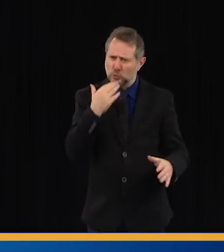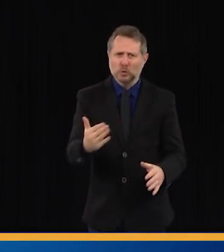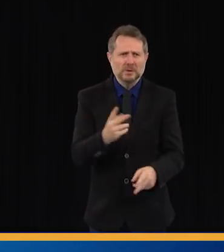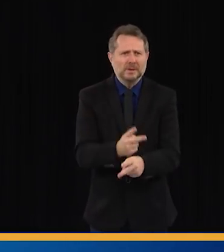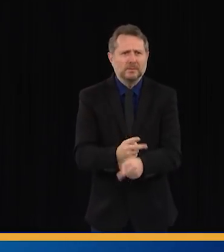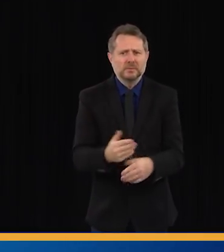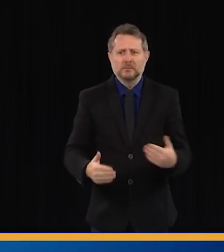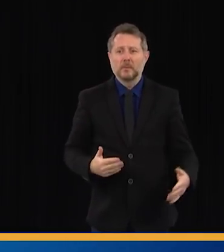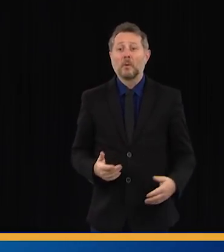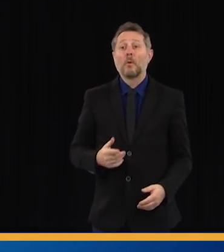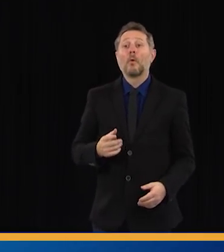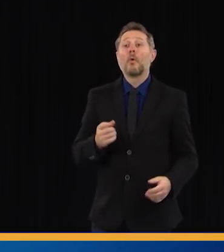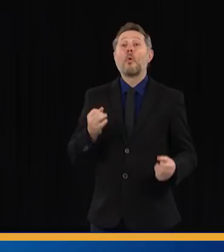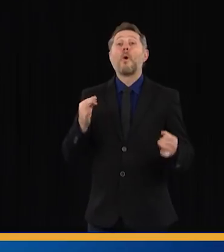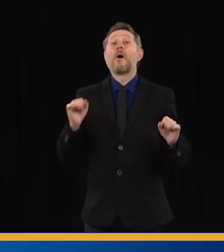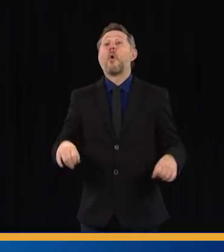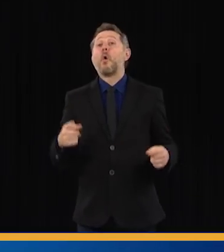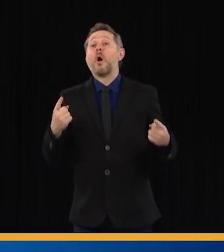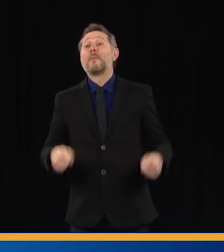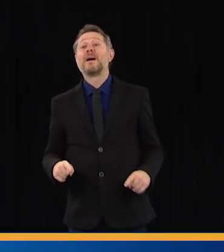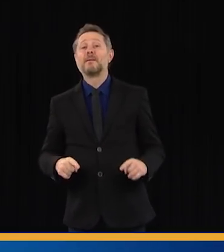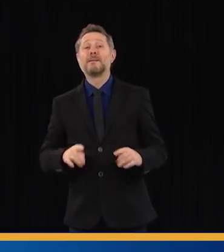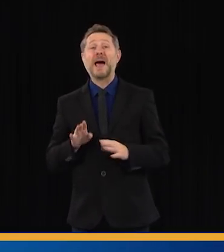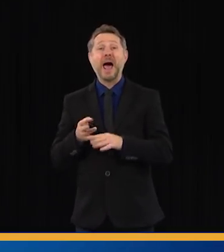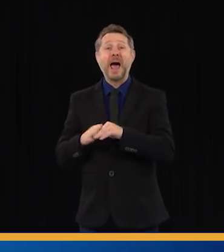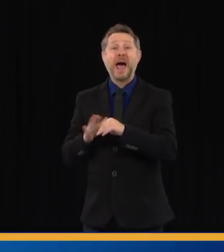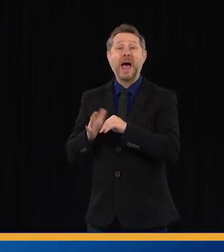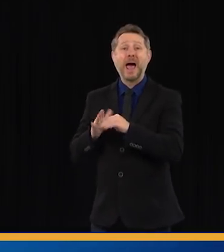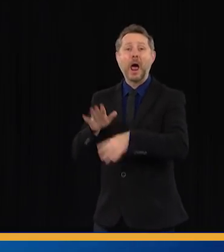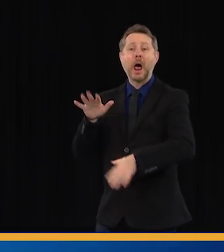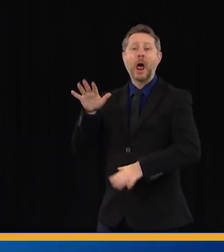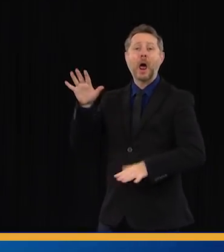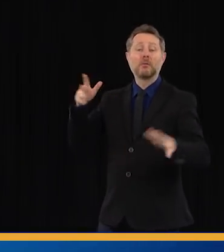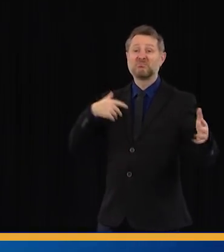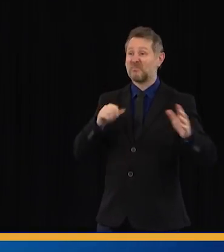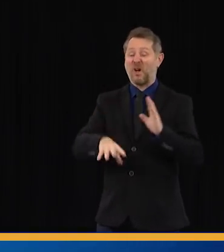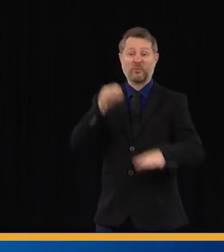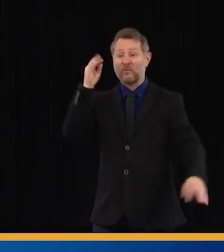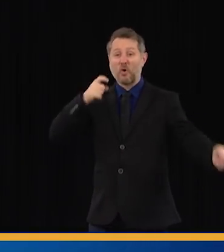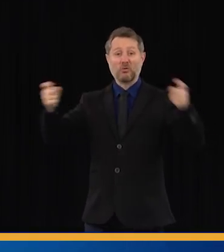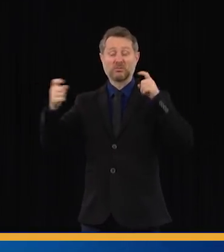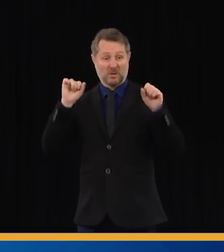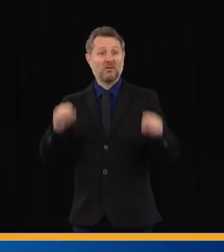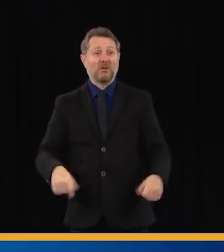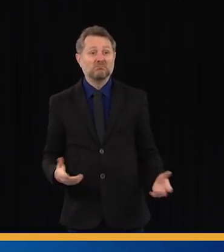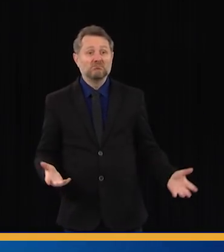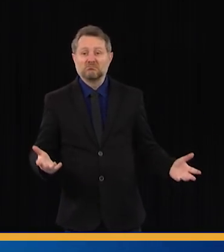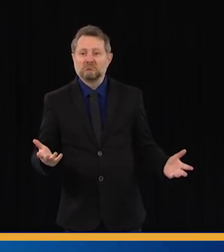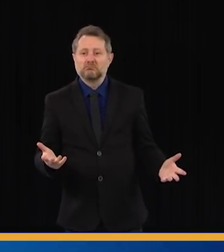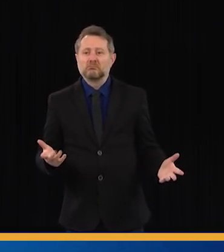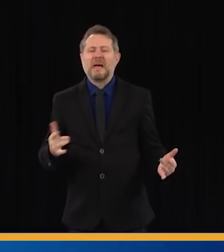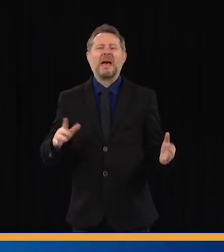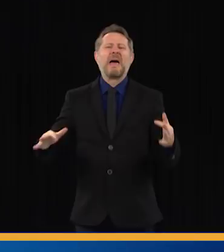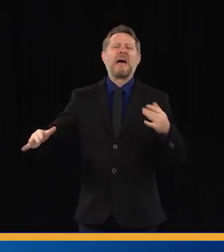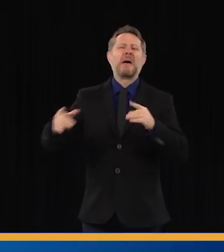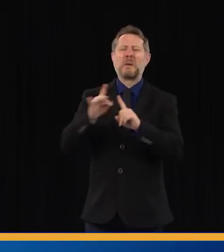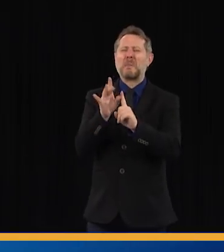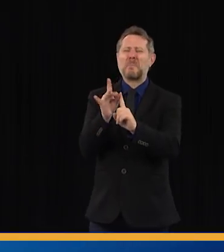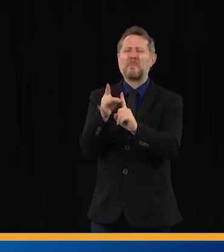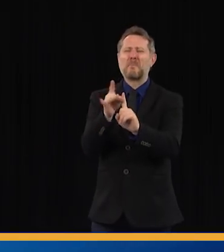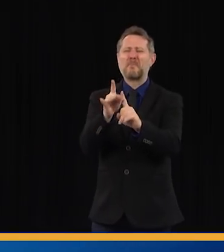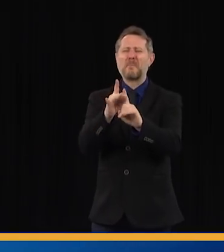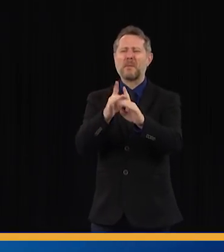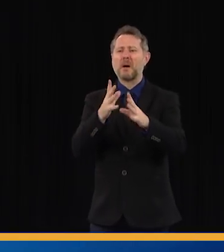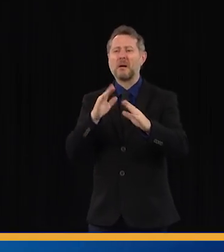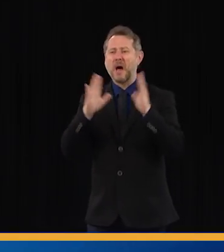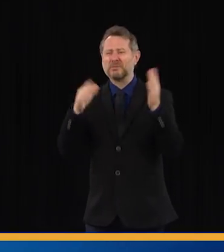where we said, we can't control this damn thing. We can't control it. It's in the air. It gets into your house. It doesn't matter. You close the